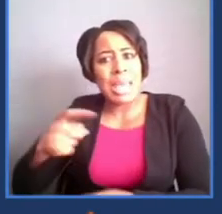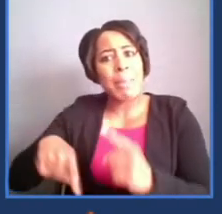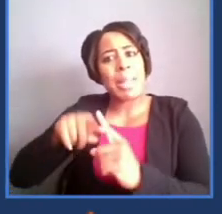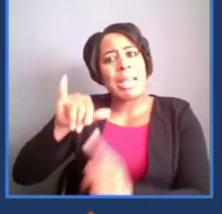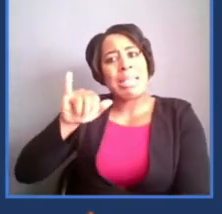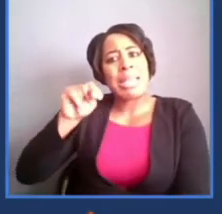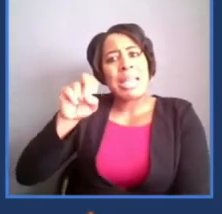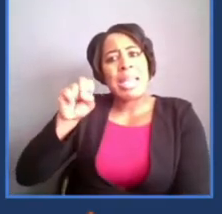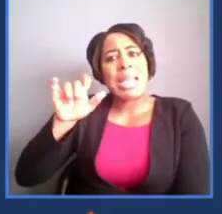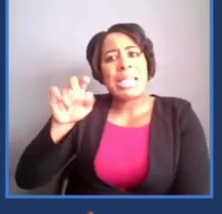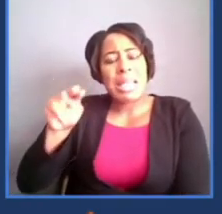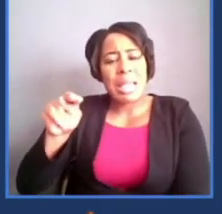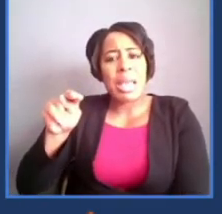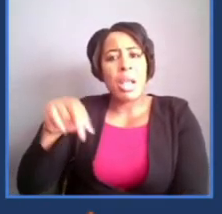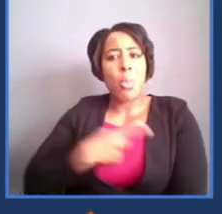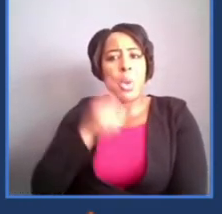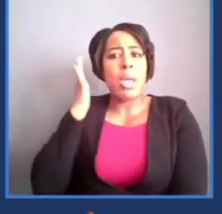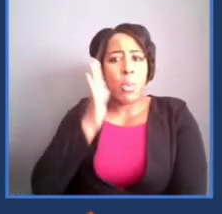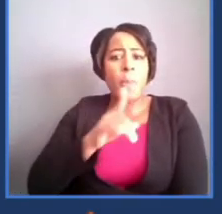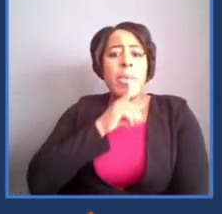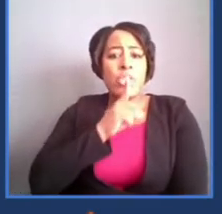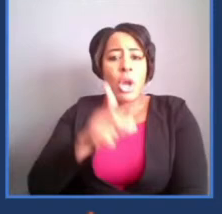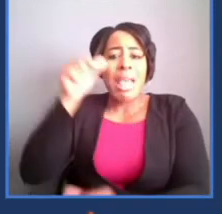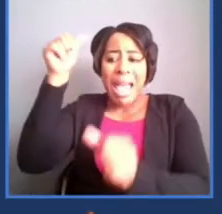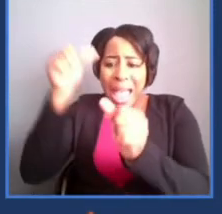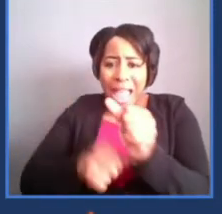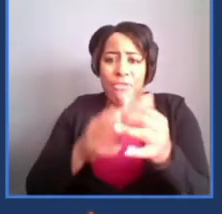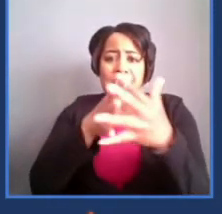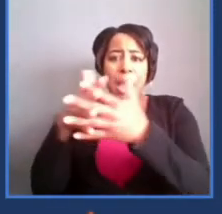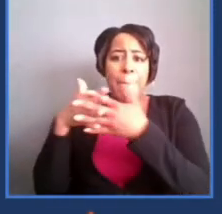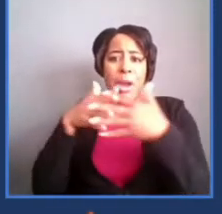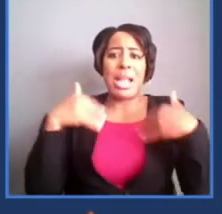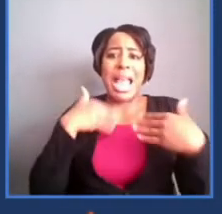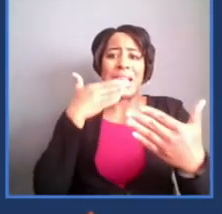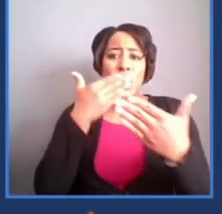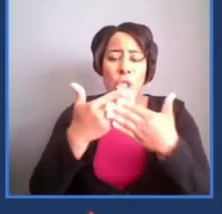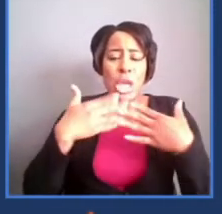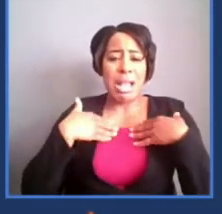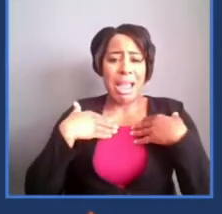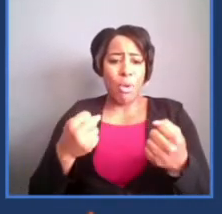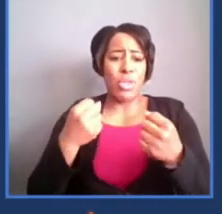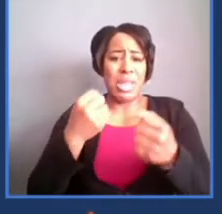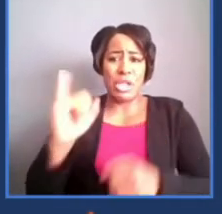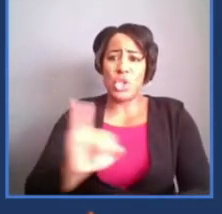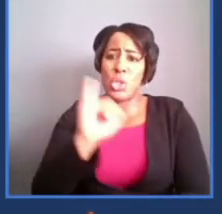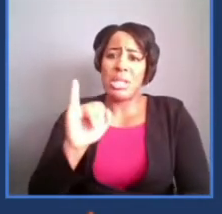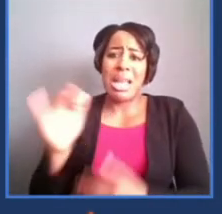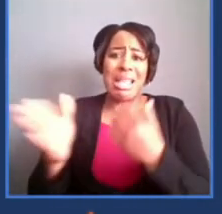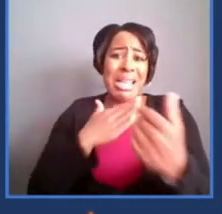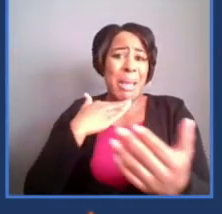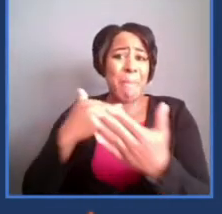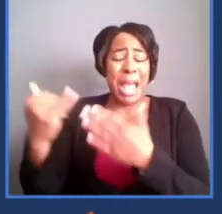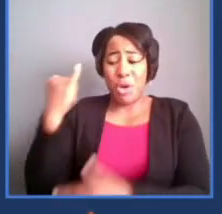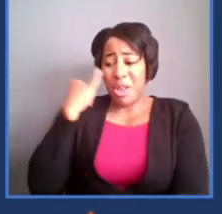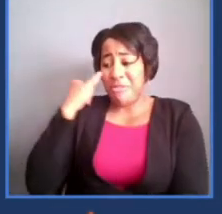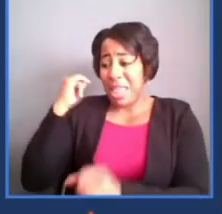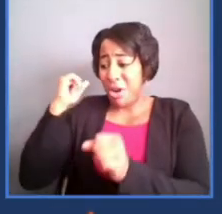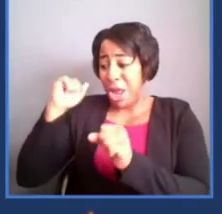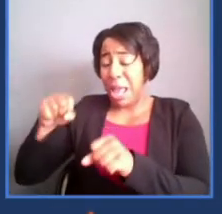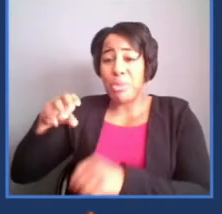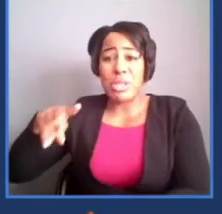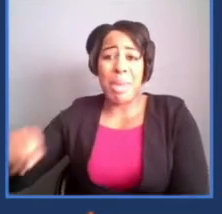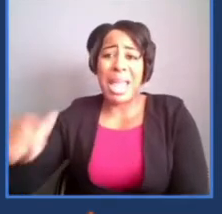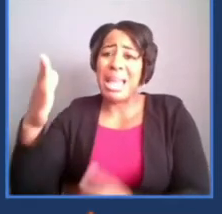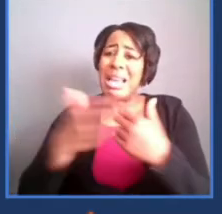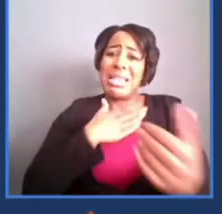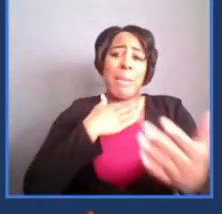every single American has great health insurance, no matter their ability to pay, whether they have a pre-existing condition, suffering from